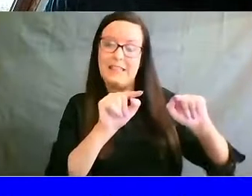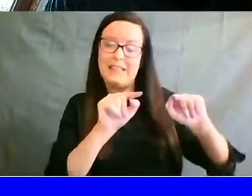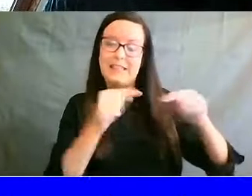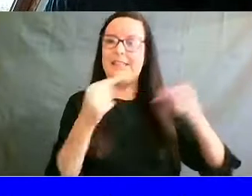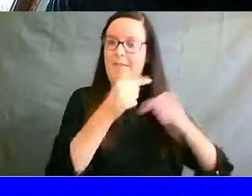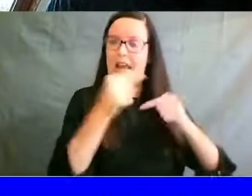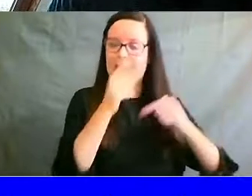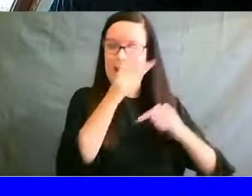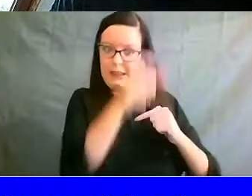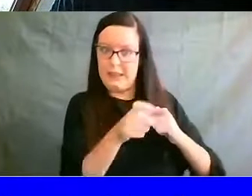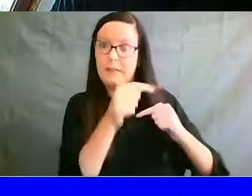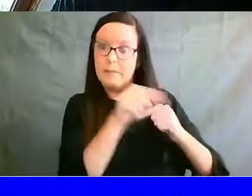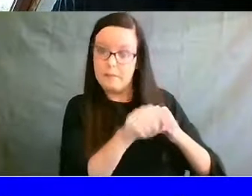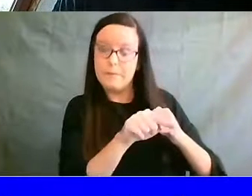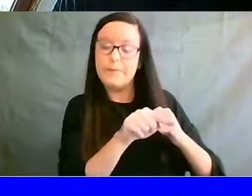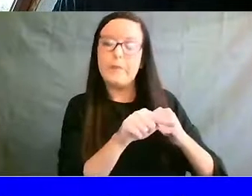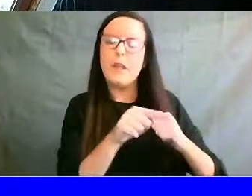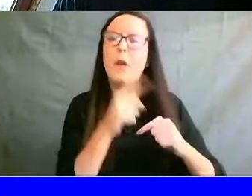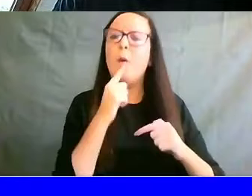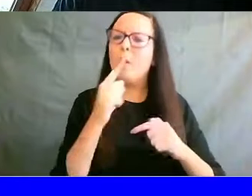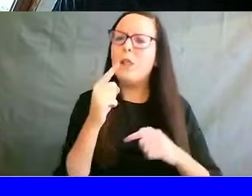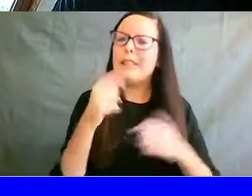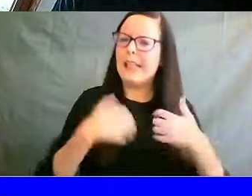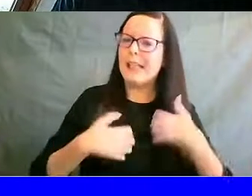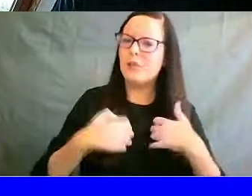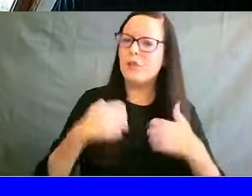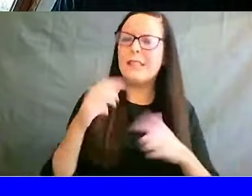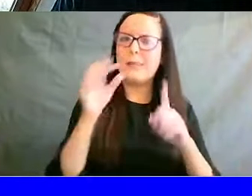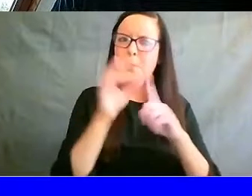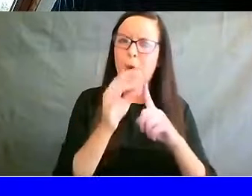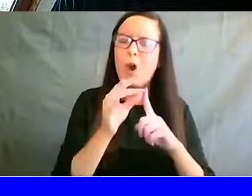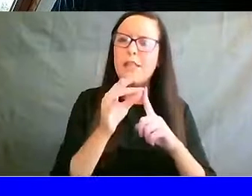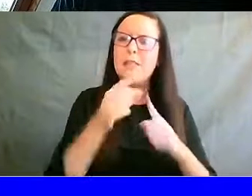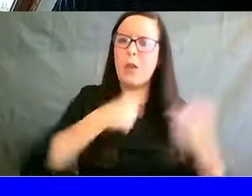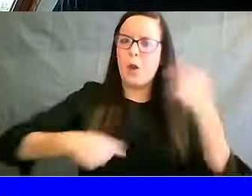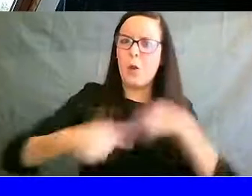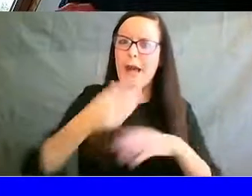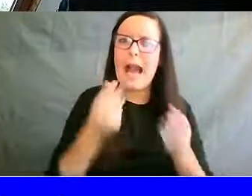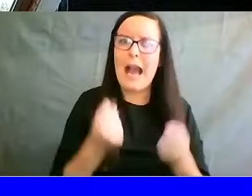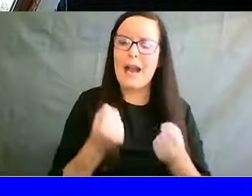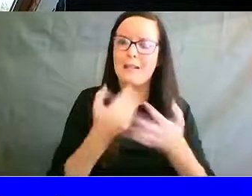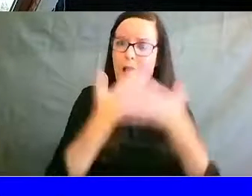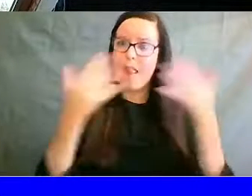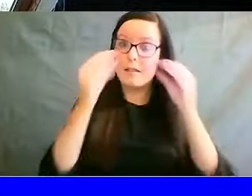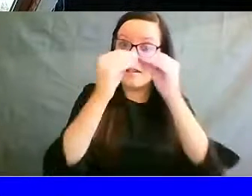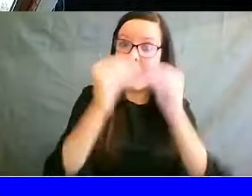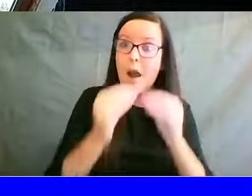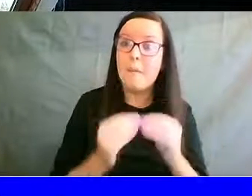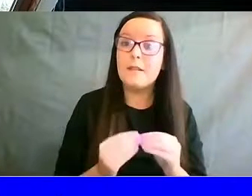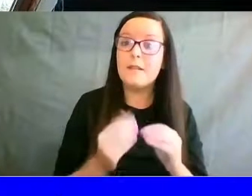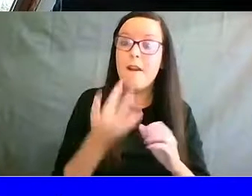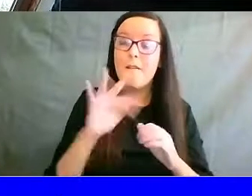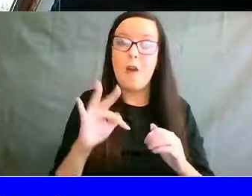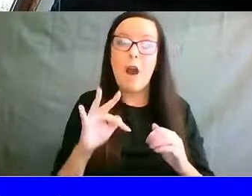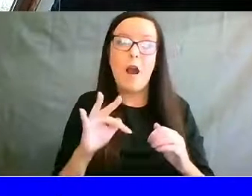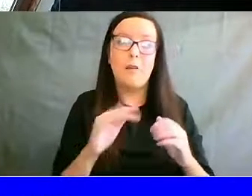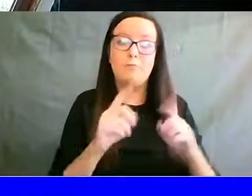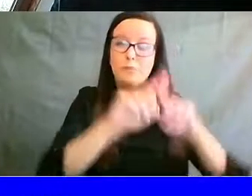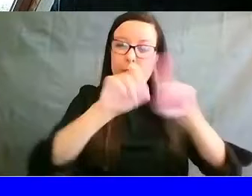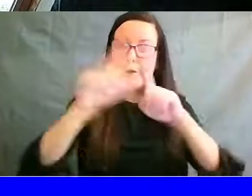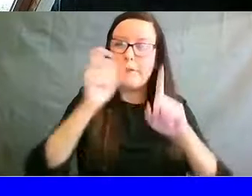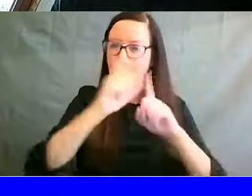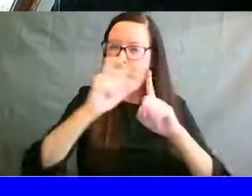very interesting point was the legal professionals themselves. We had some very interesting comments from some magistrates who said you can instantly